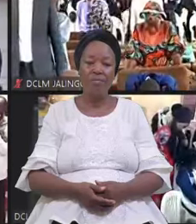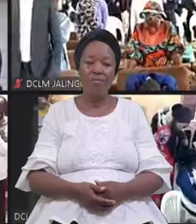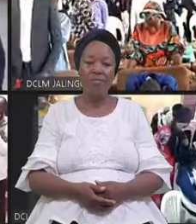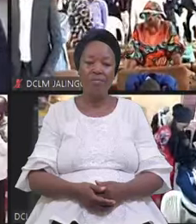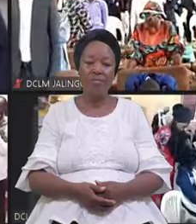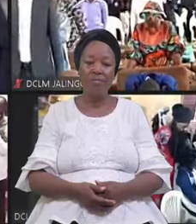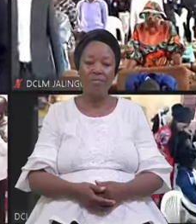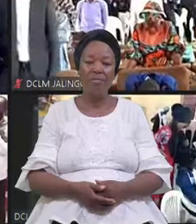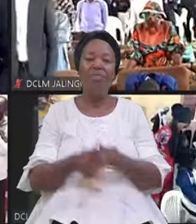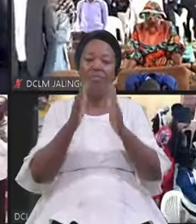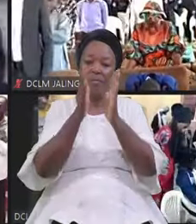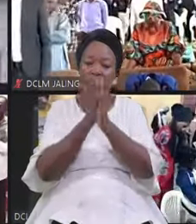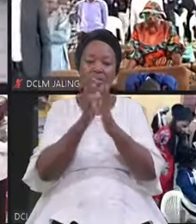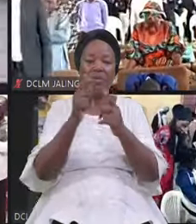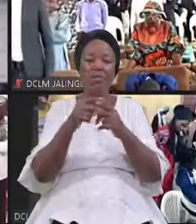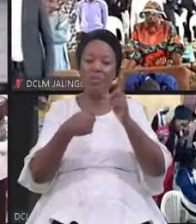Call on him.